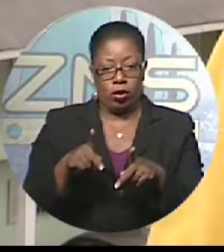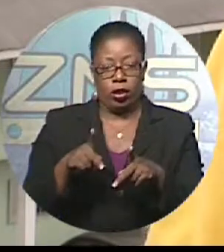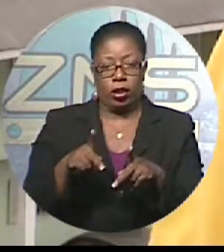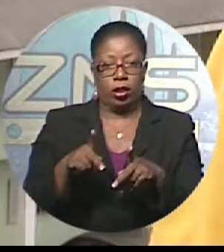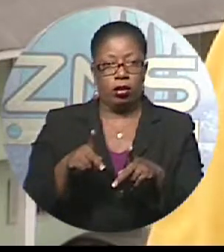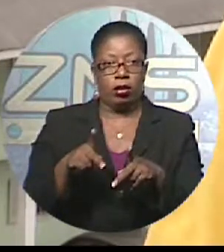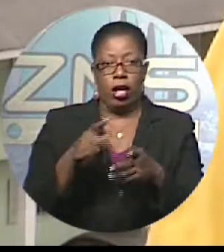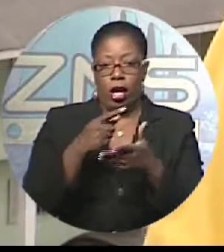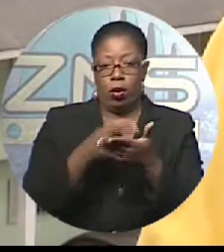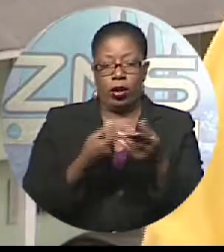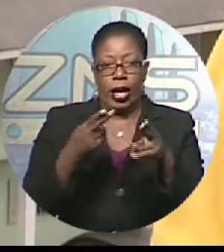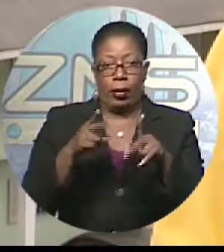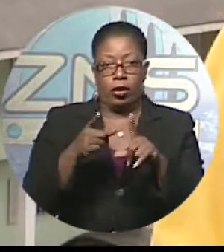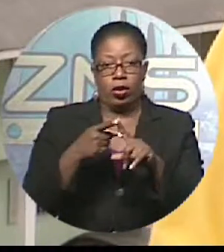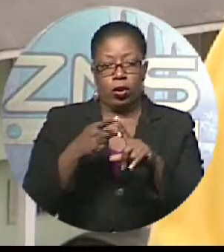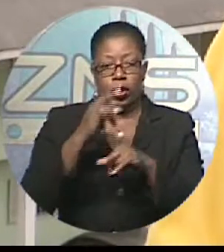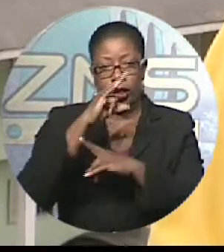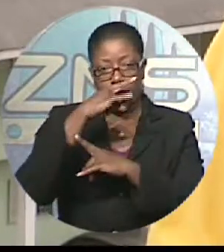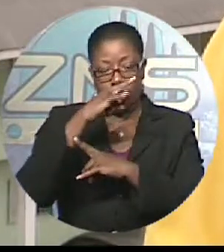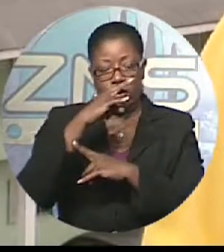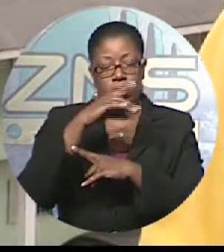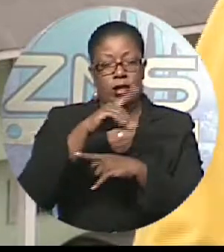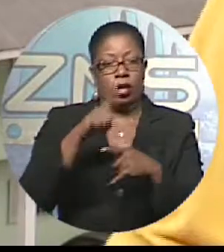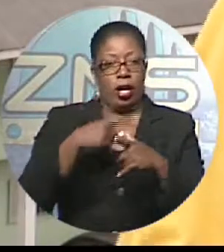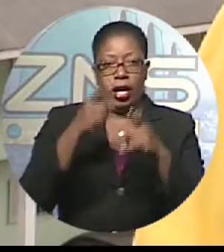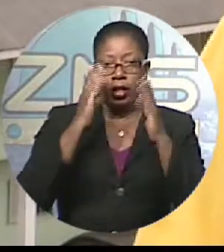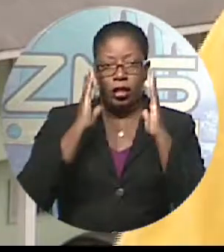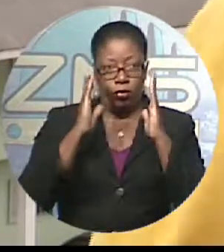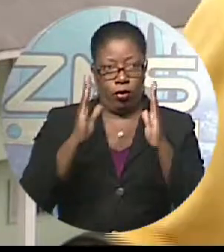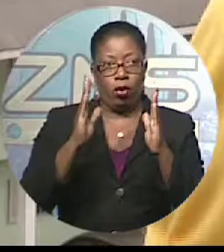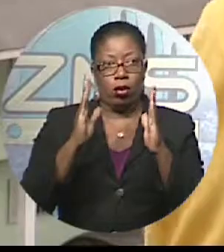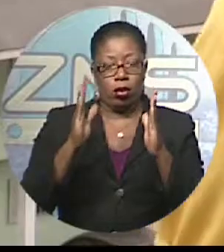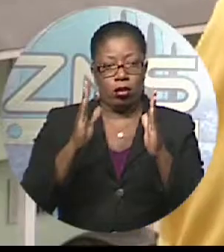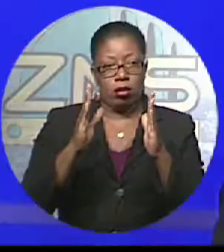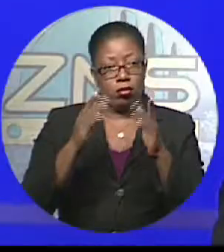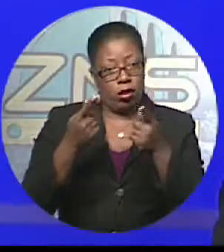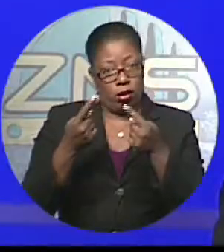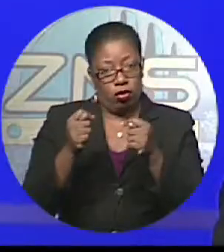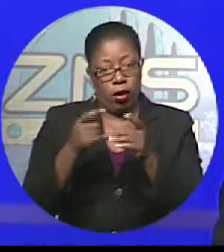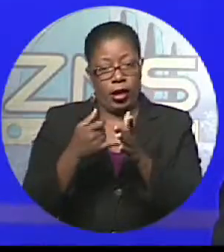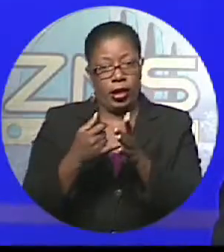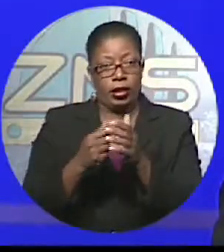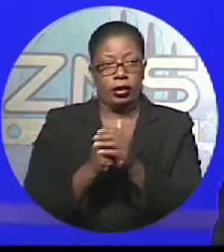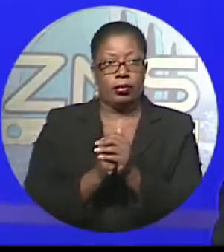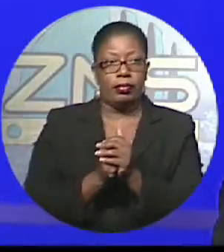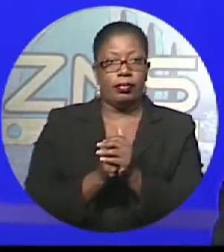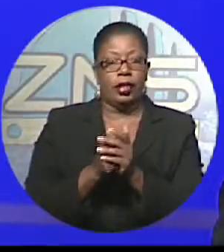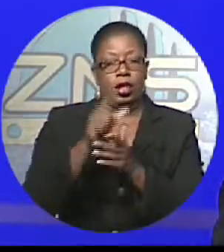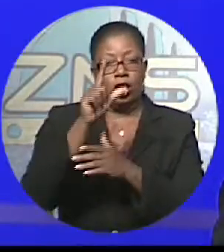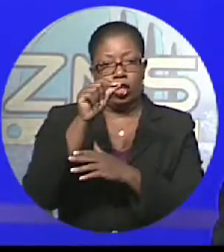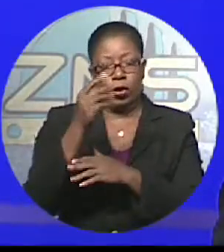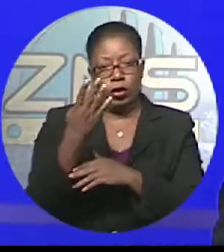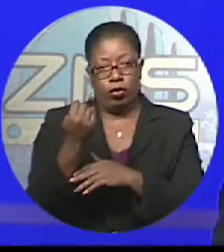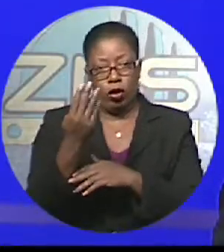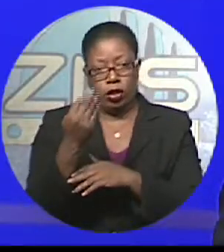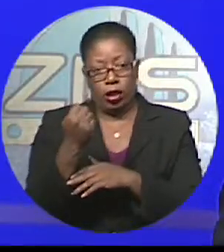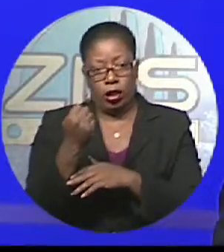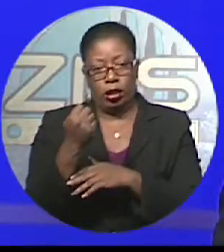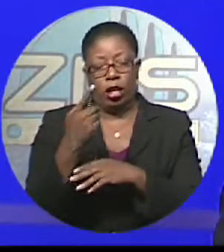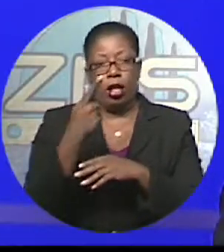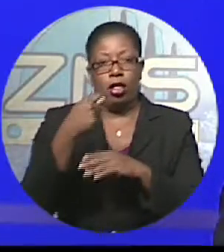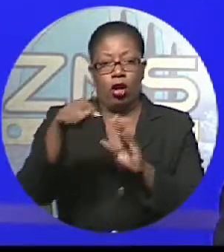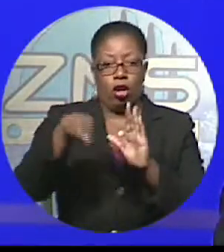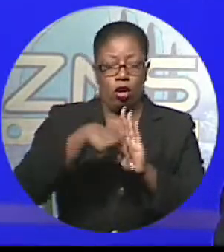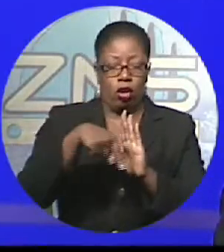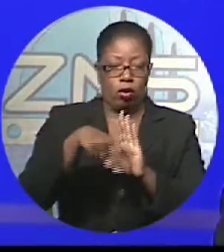probably happen, and if the kids are serious and focused, hey, give it a try. So far in 2014, the Bahamas Cricket